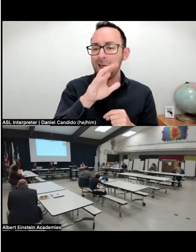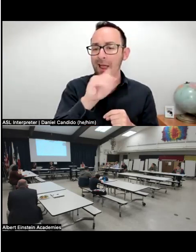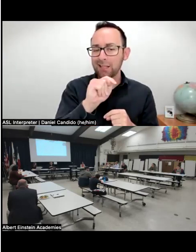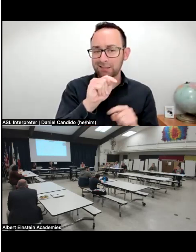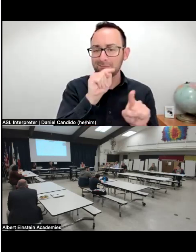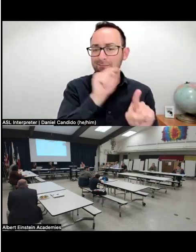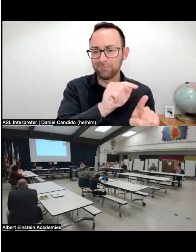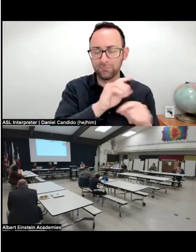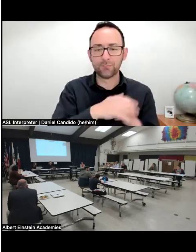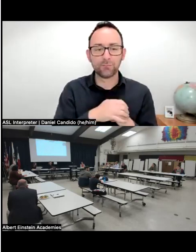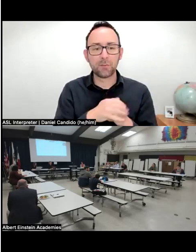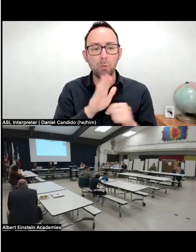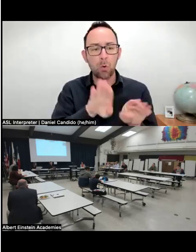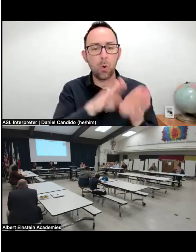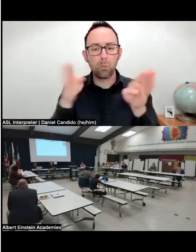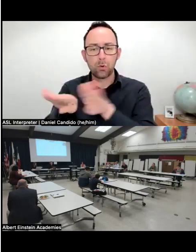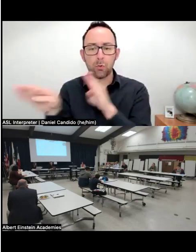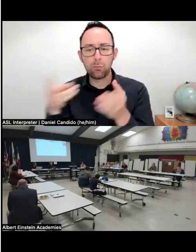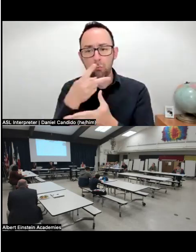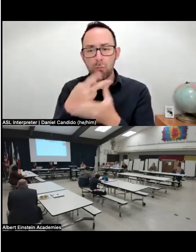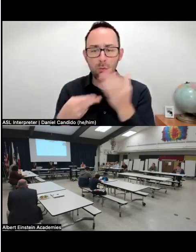That's interesting. They made like the stuff happens.